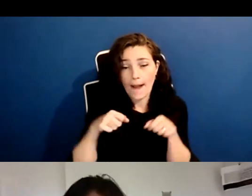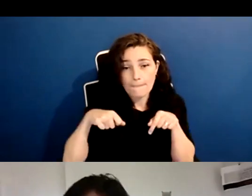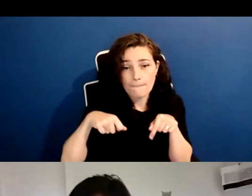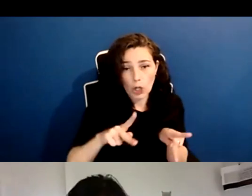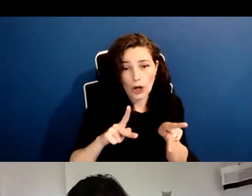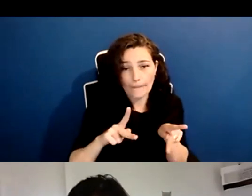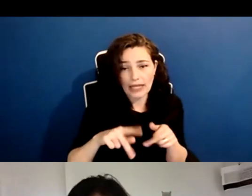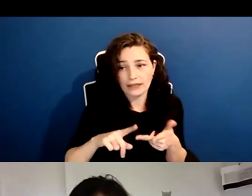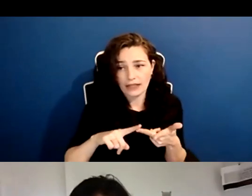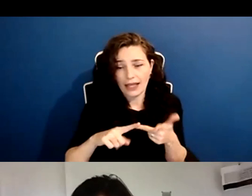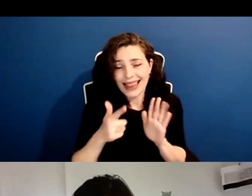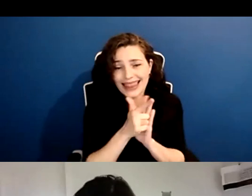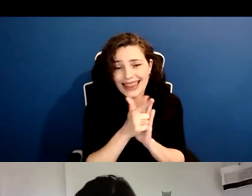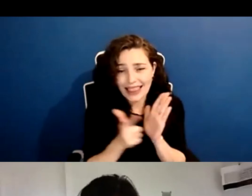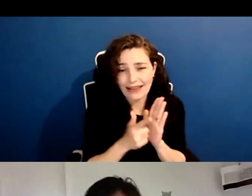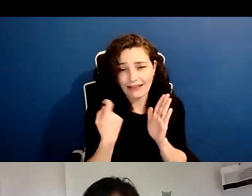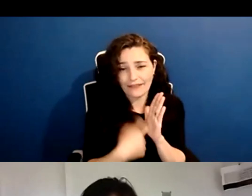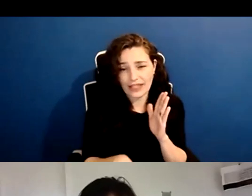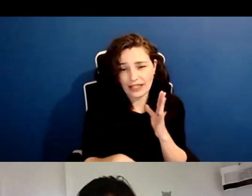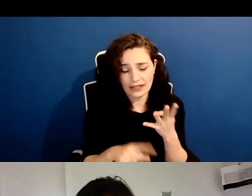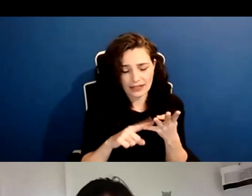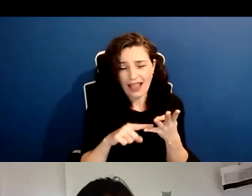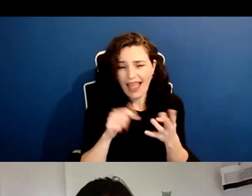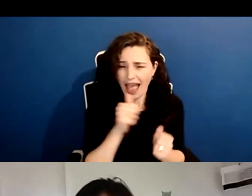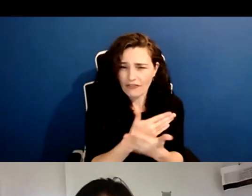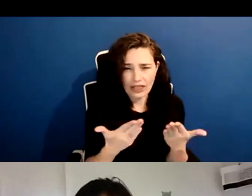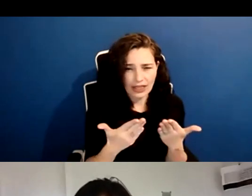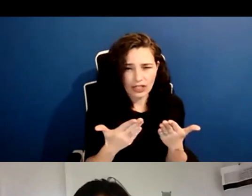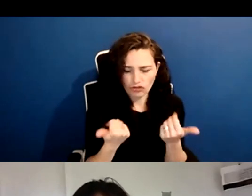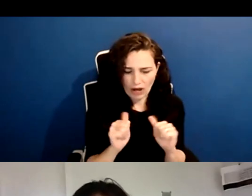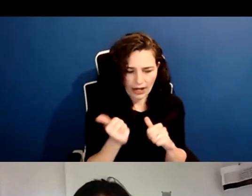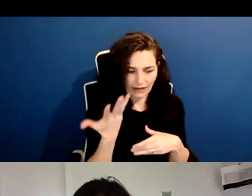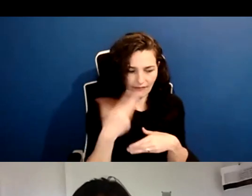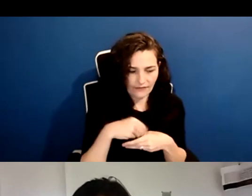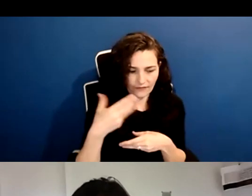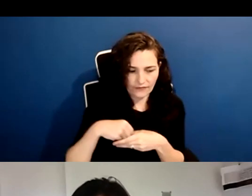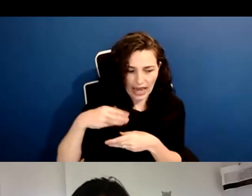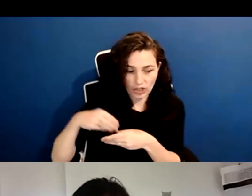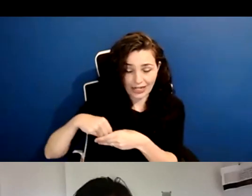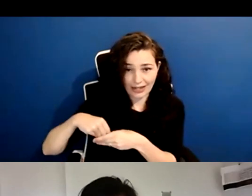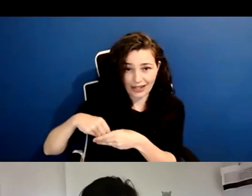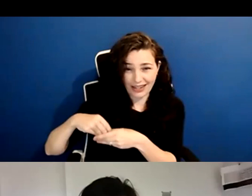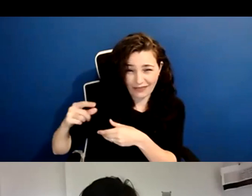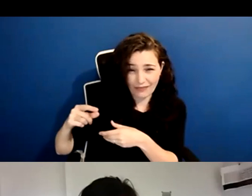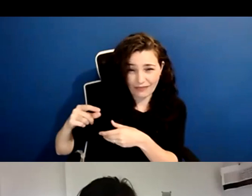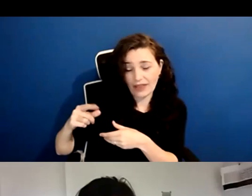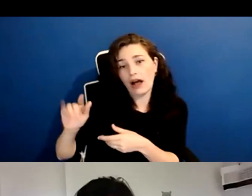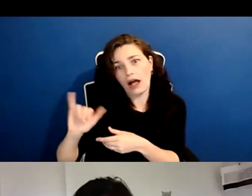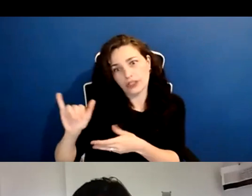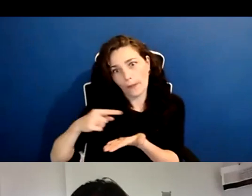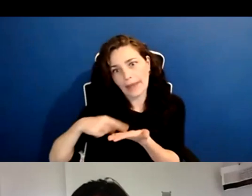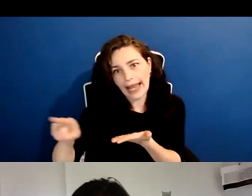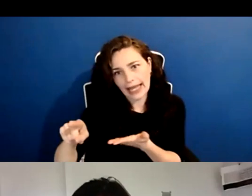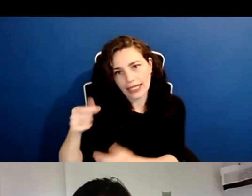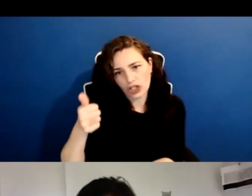you know, legal fees, all of that, just factor it in as soon as you can. And of course, paying yourself, which we didn't do till along, you